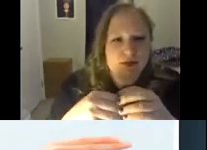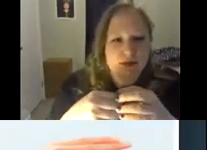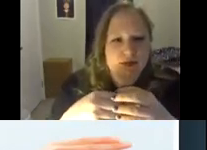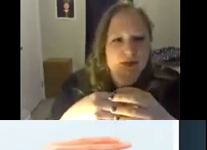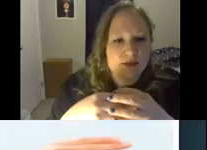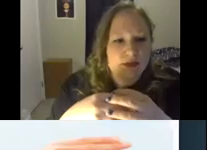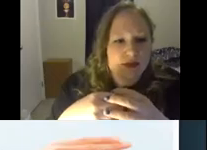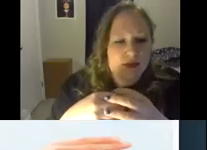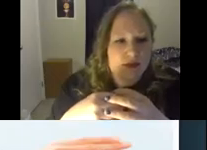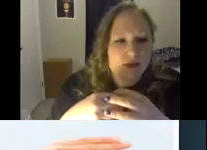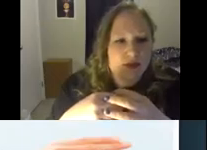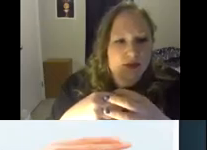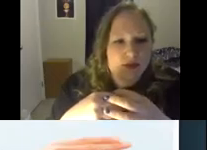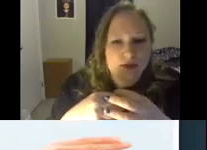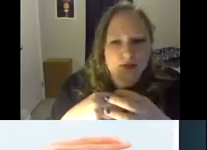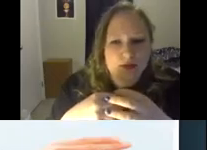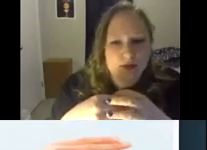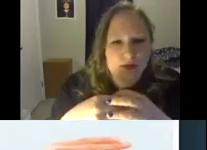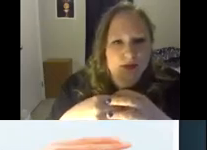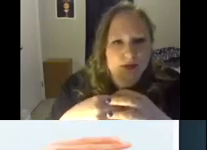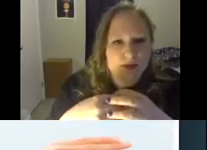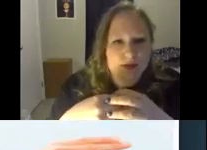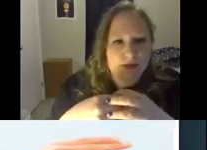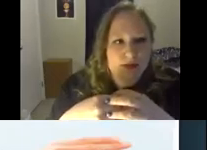Okay. So is there like a sign for like an exclamation mark?